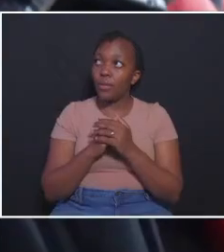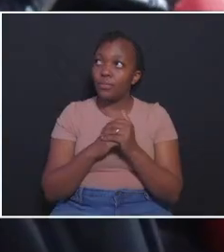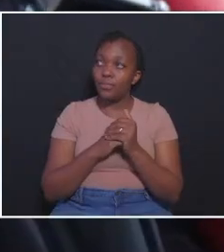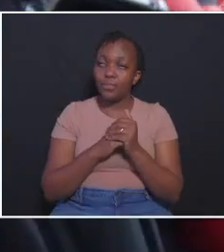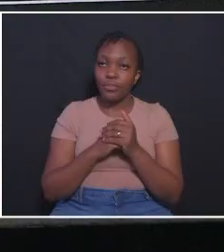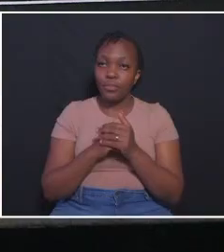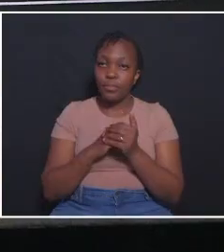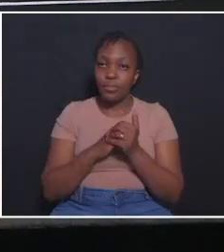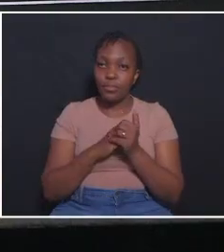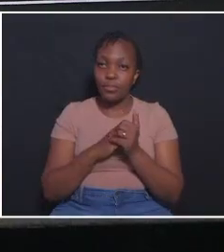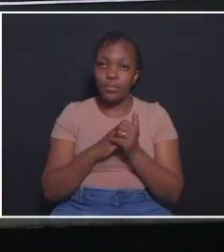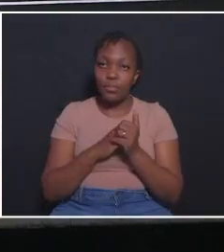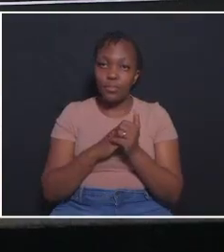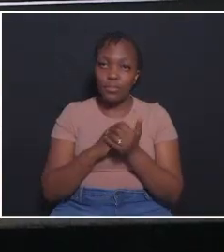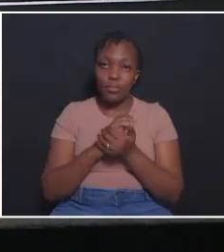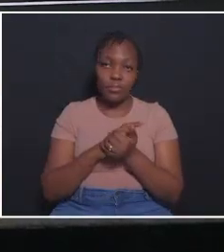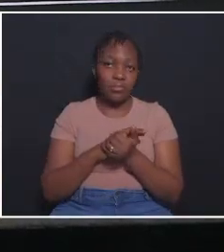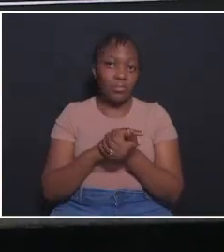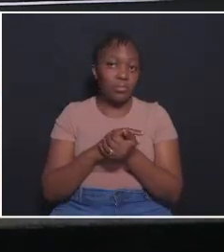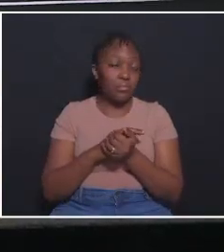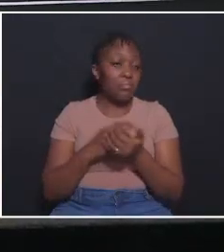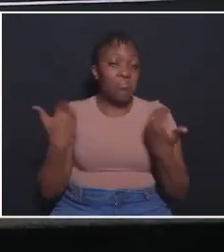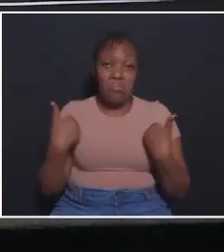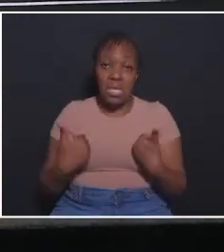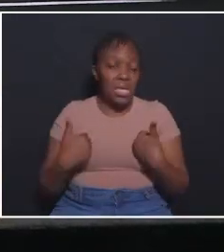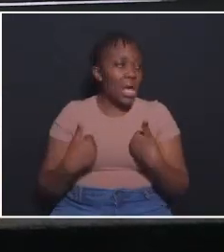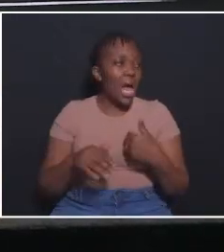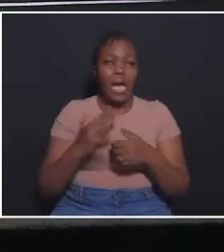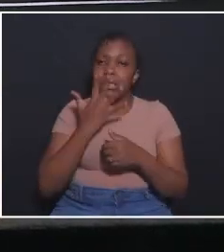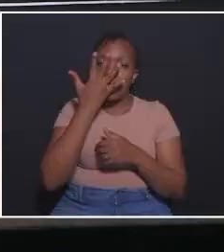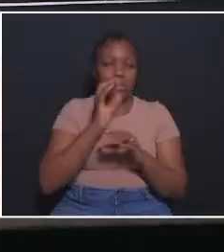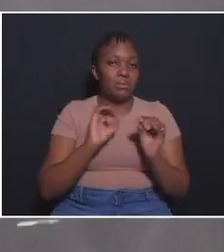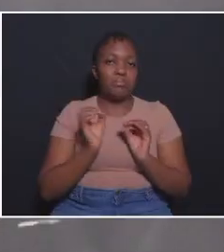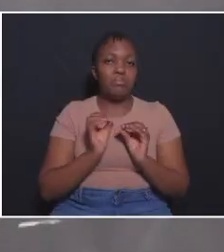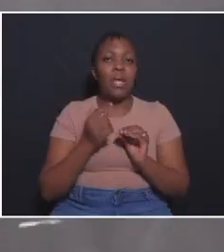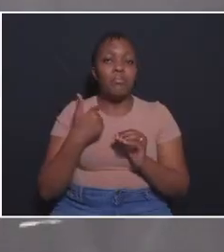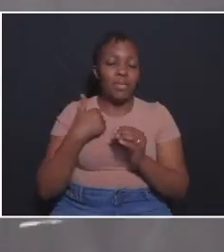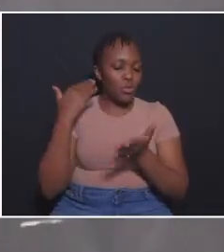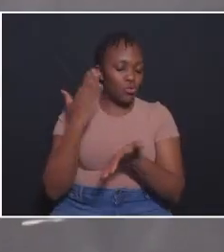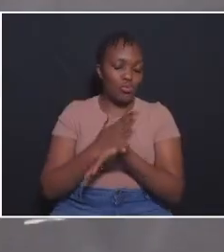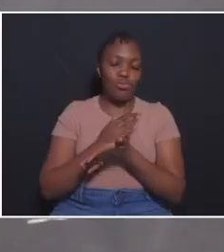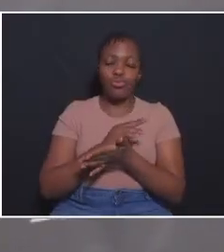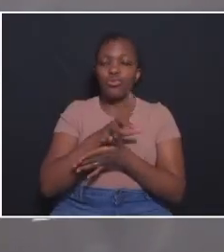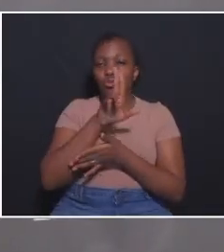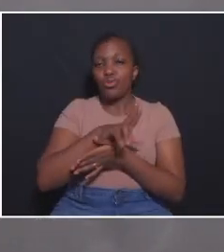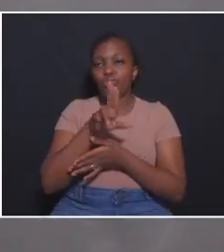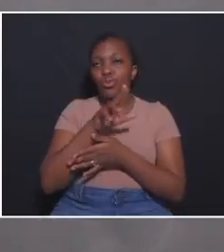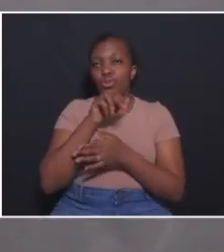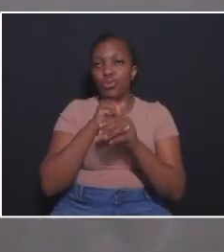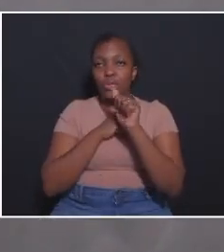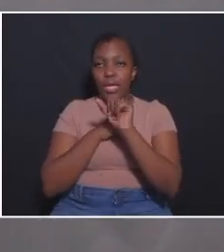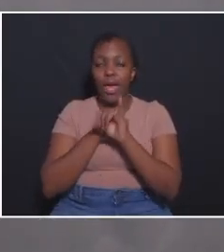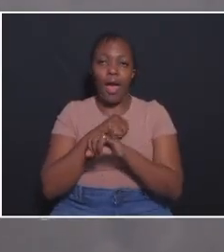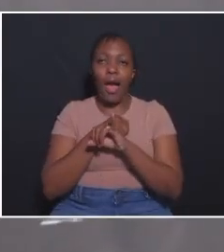so I use AI, and I'm not ashamed to say it. I use a lot of AI. Now, these days, people like hiding her. I don't